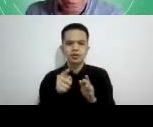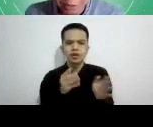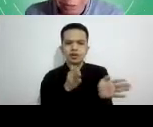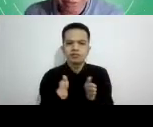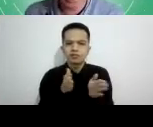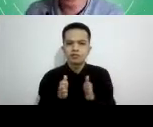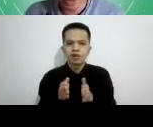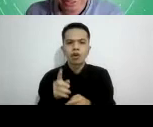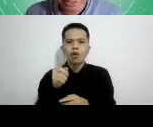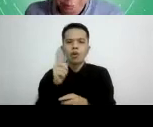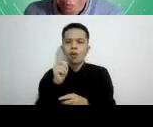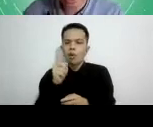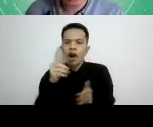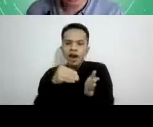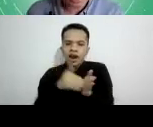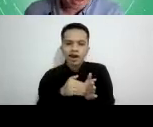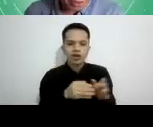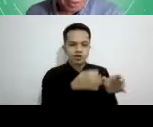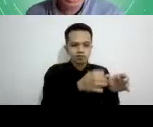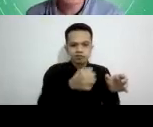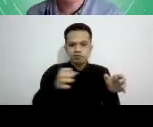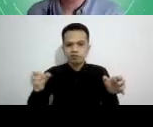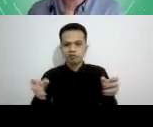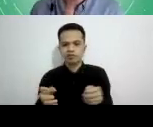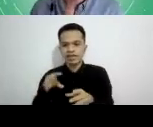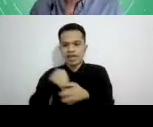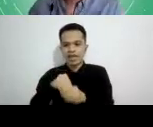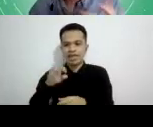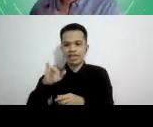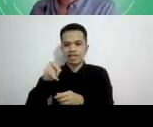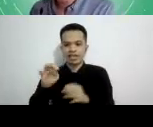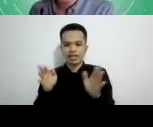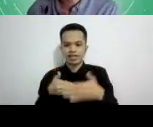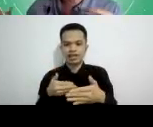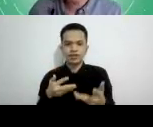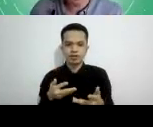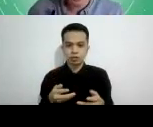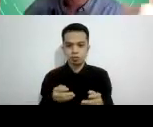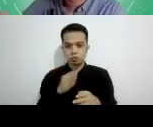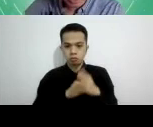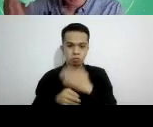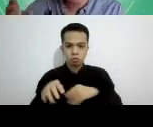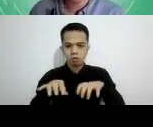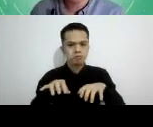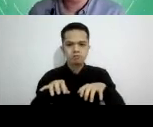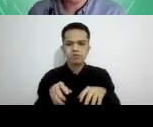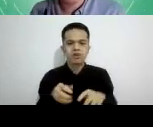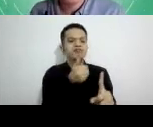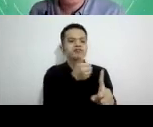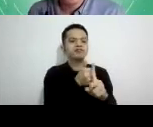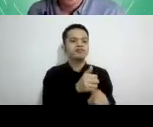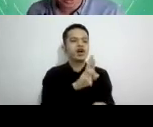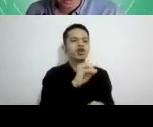1,000 bottles every hour into a crate. Rather than doing it by hand, you can have a robot assist you and perform that